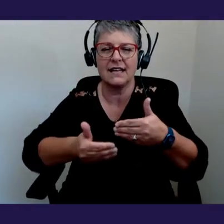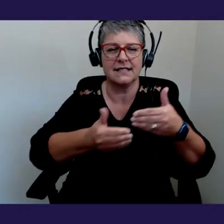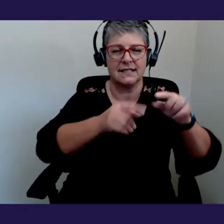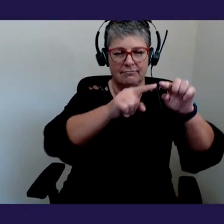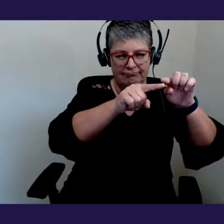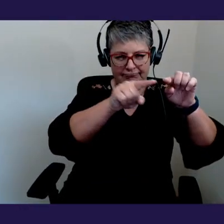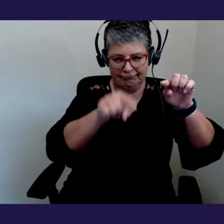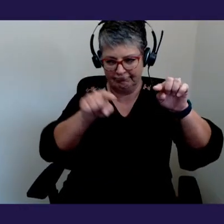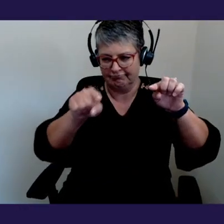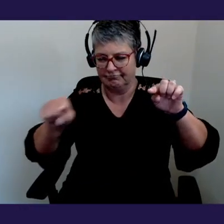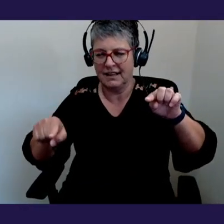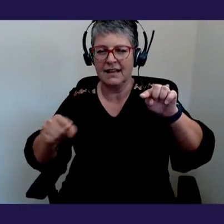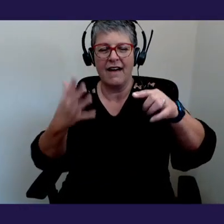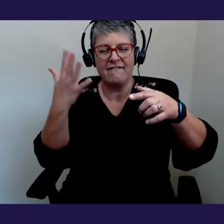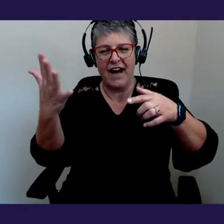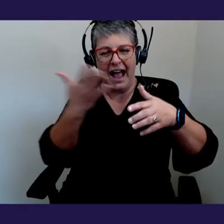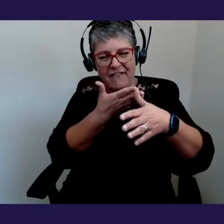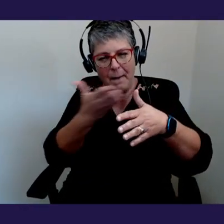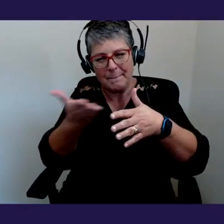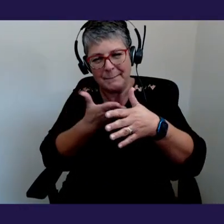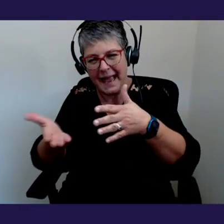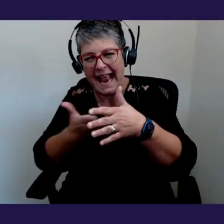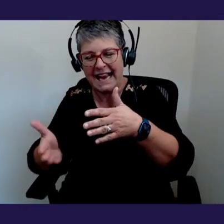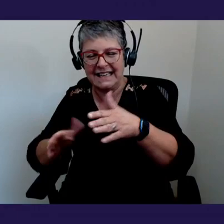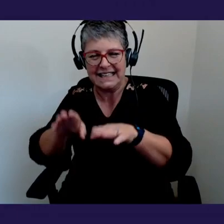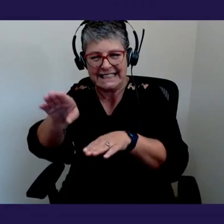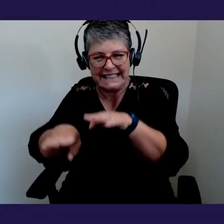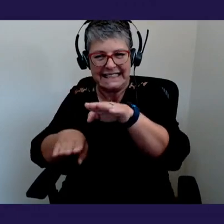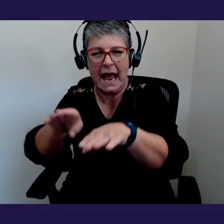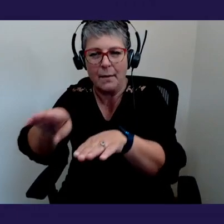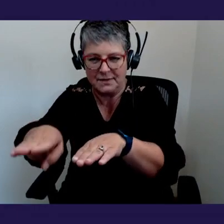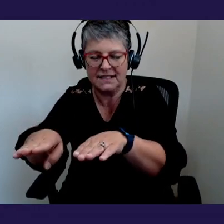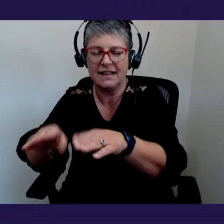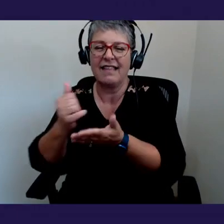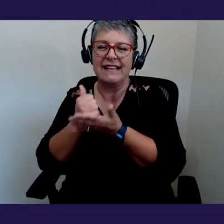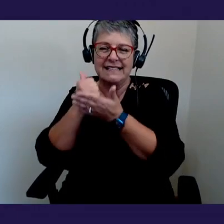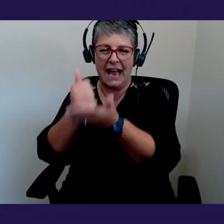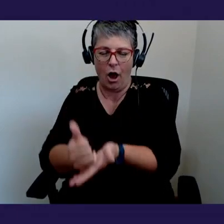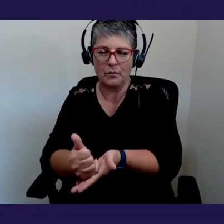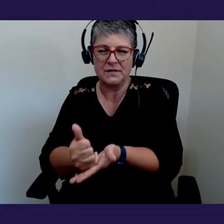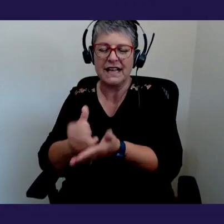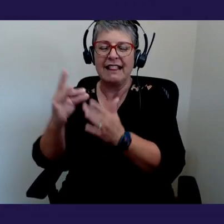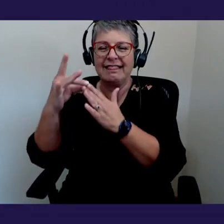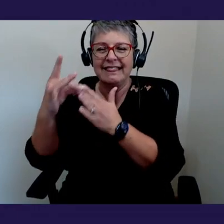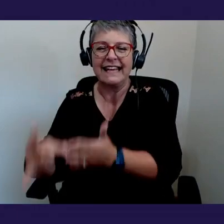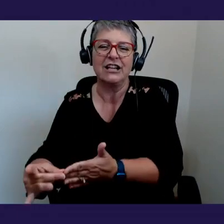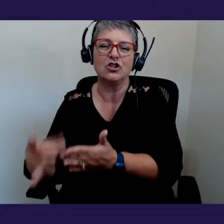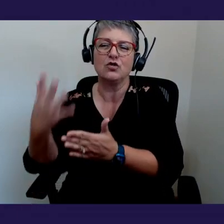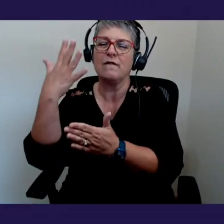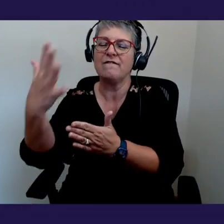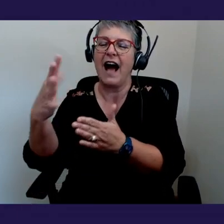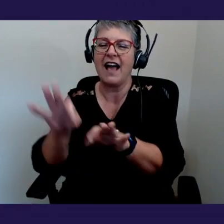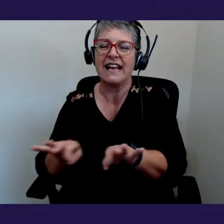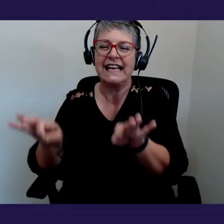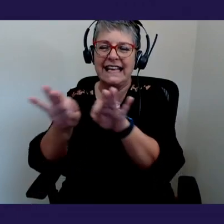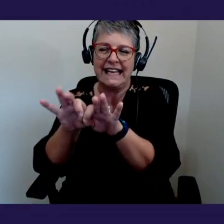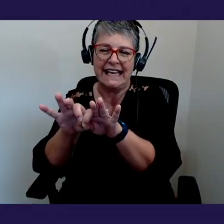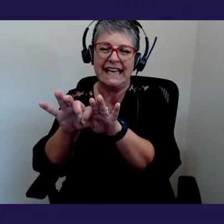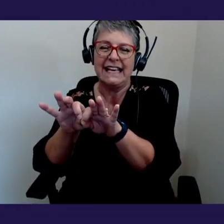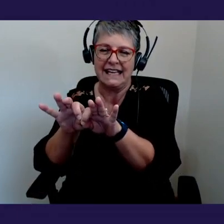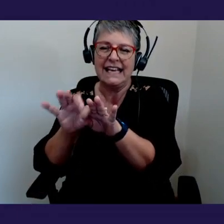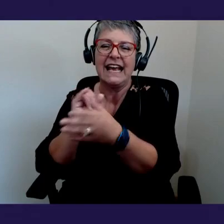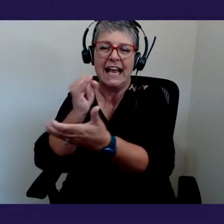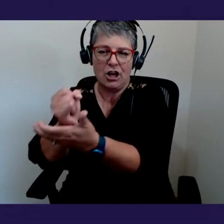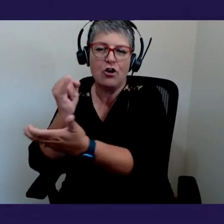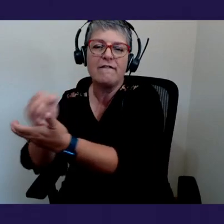main steps amenable to intervention. This guides us to 5 key interventions in providing accurate health information. The